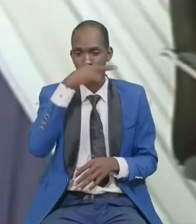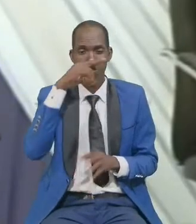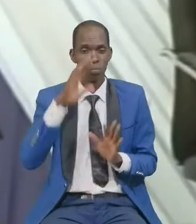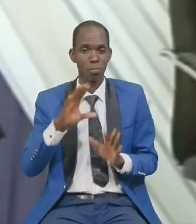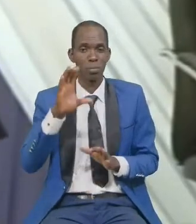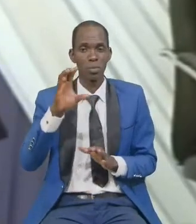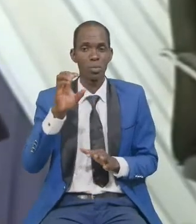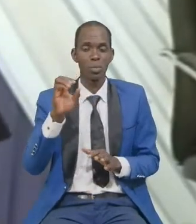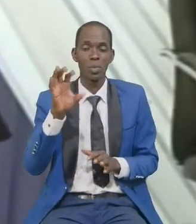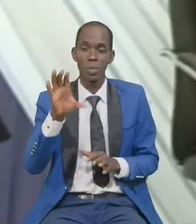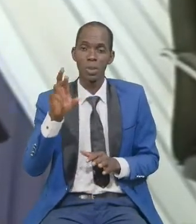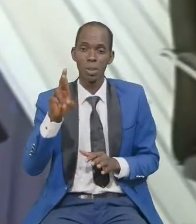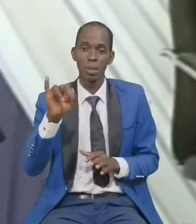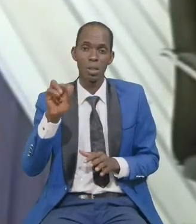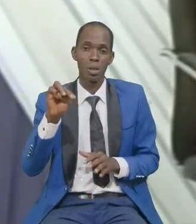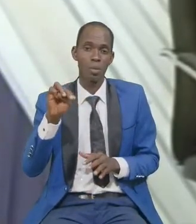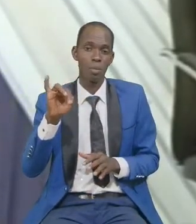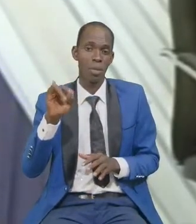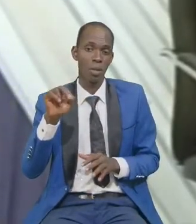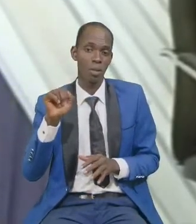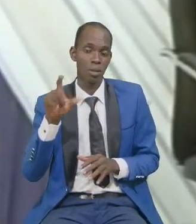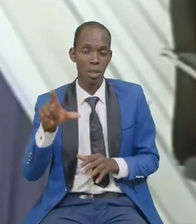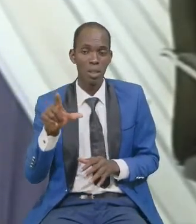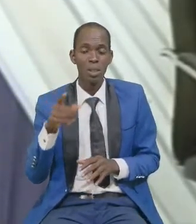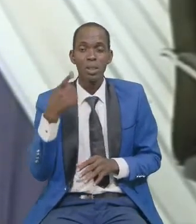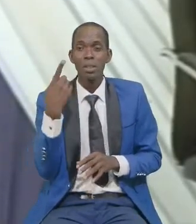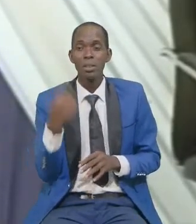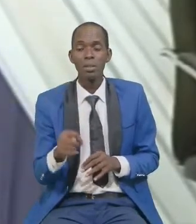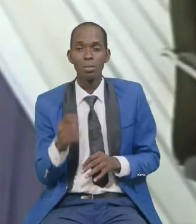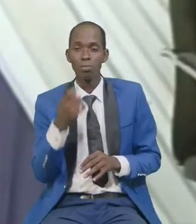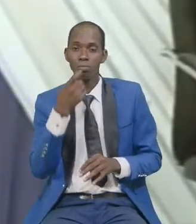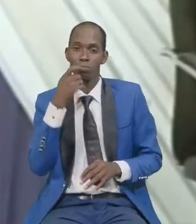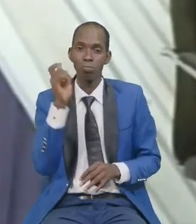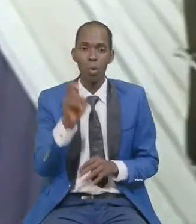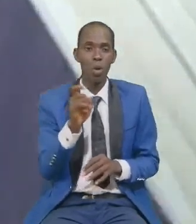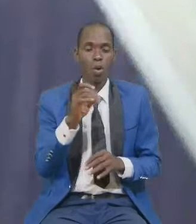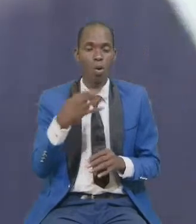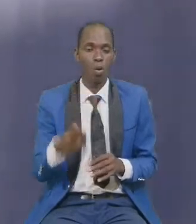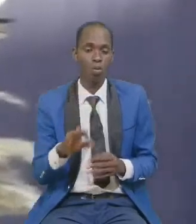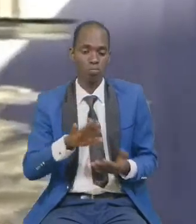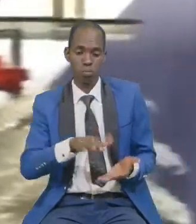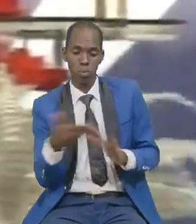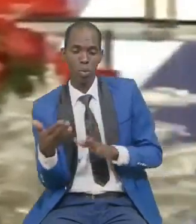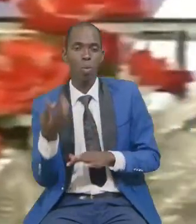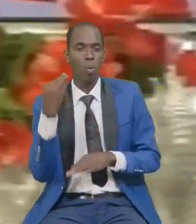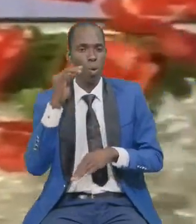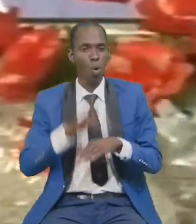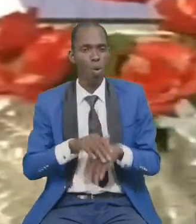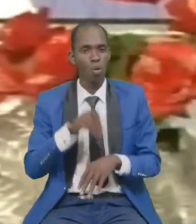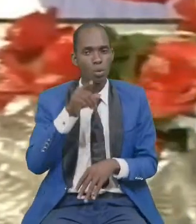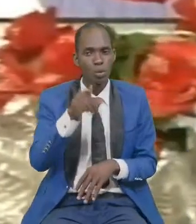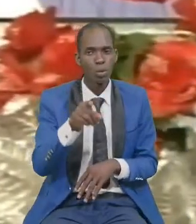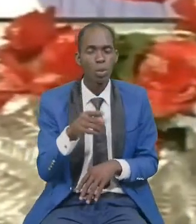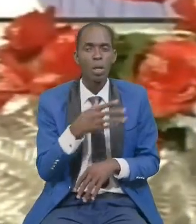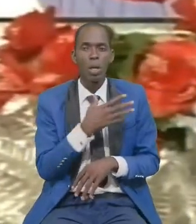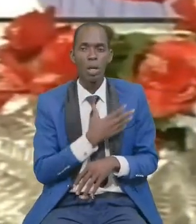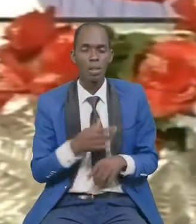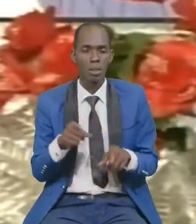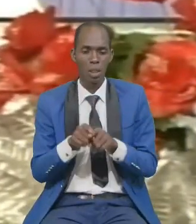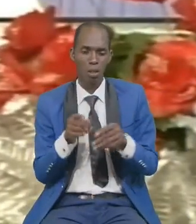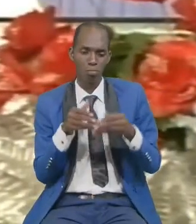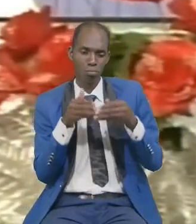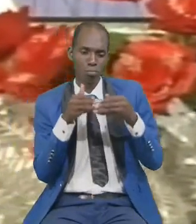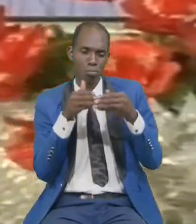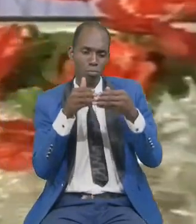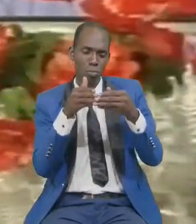The sentence of death was upon you. And while they're leading you to be crucified and